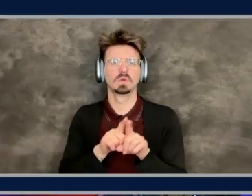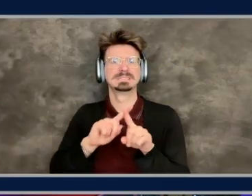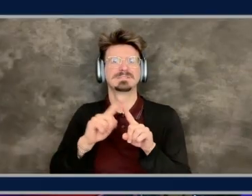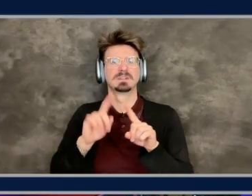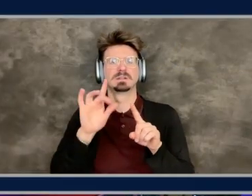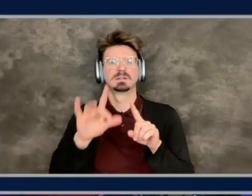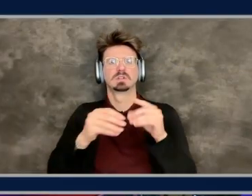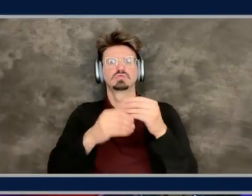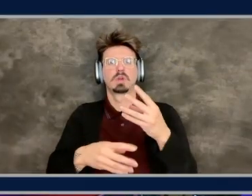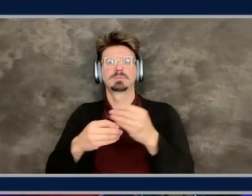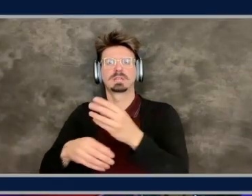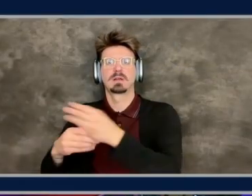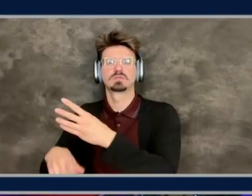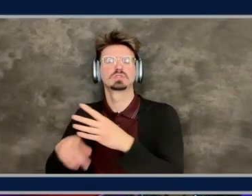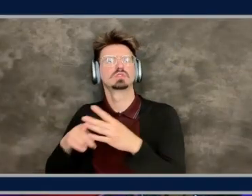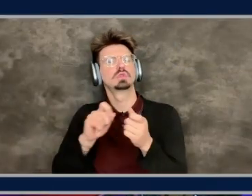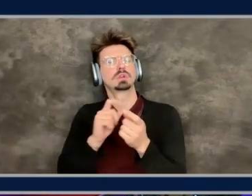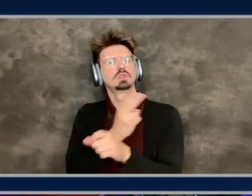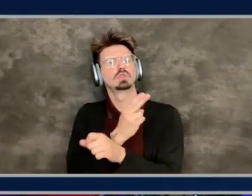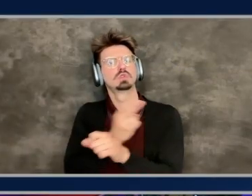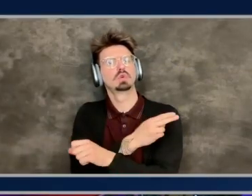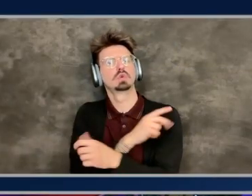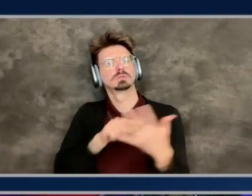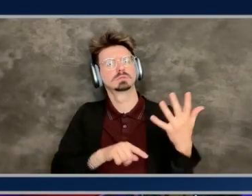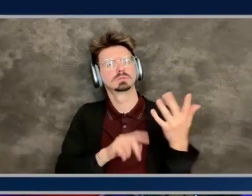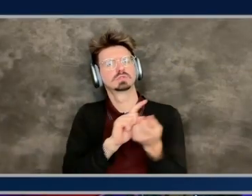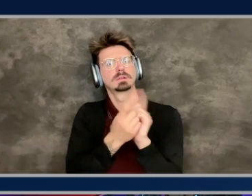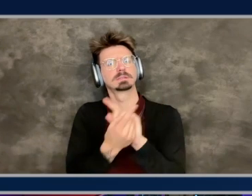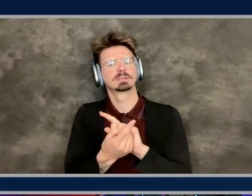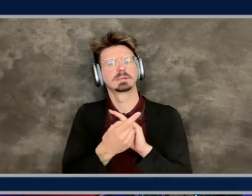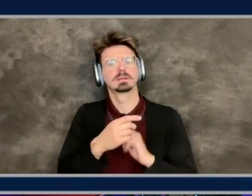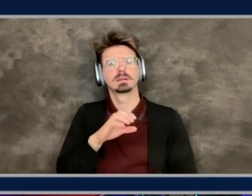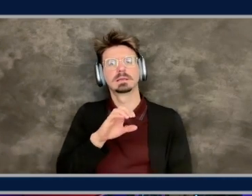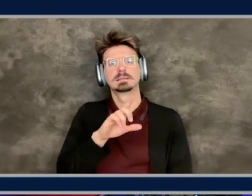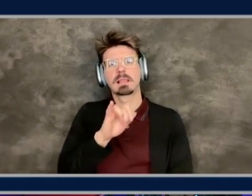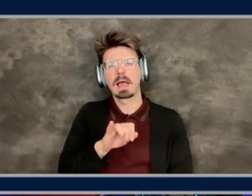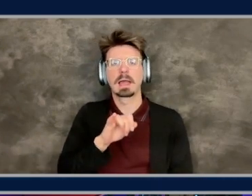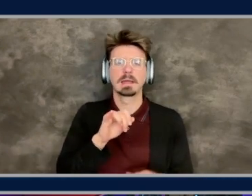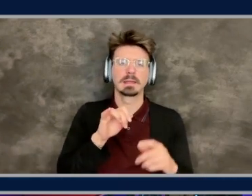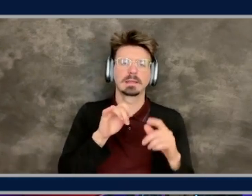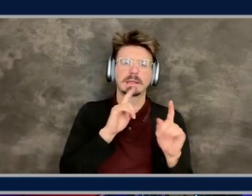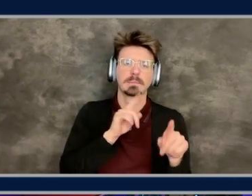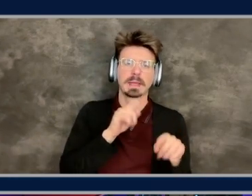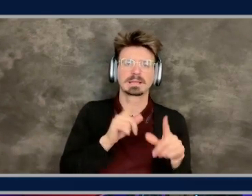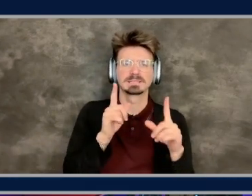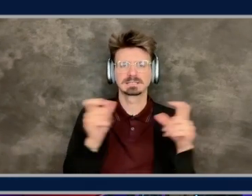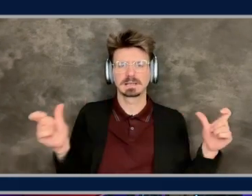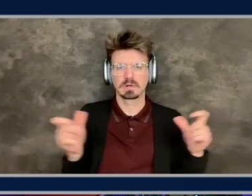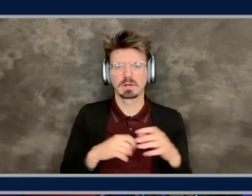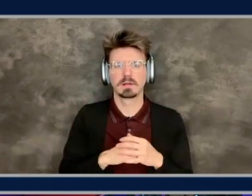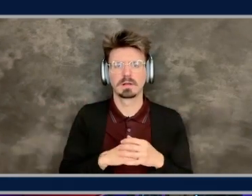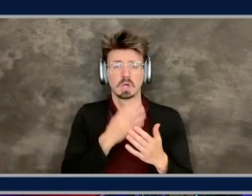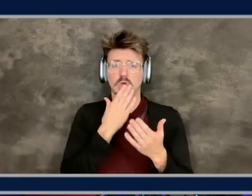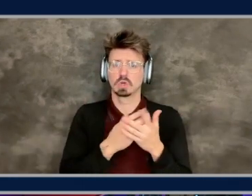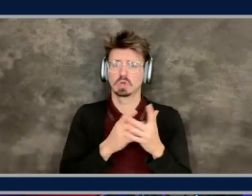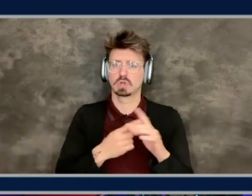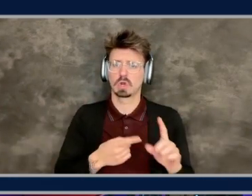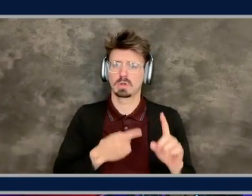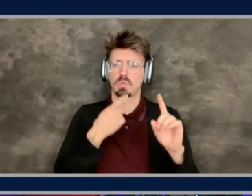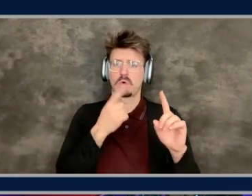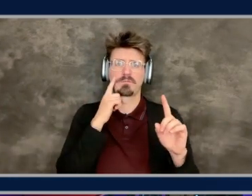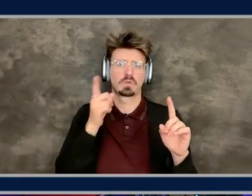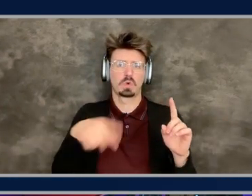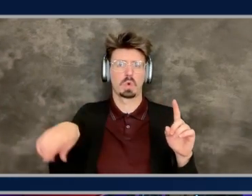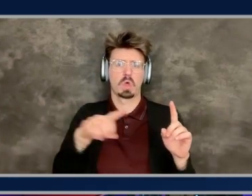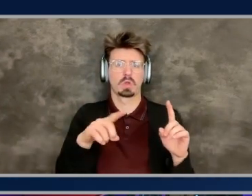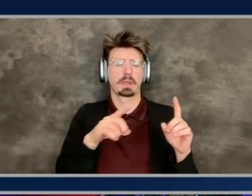be able to translate that the CLI commands into various formats for you. And that becomes a really good starting position for you to kind of take that in whatever kind of